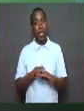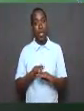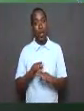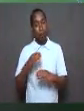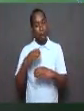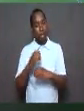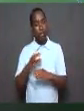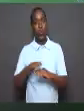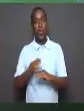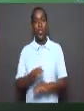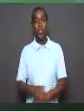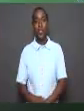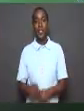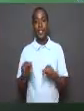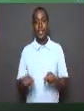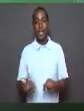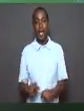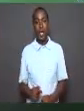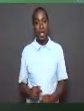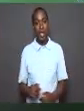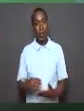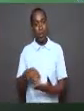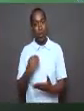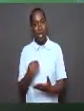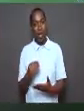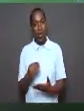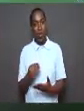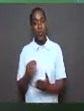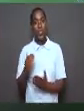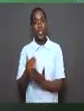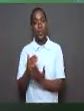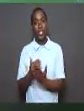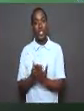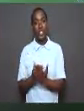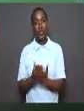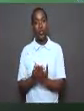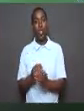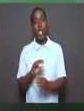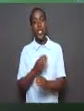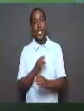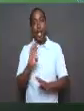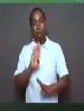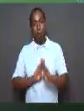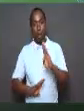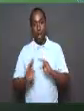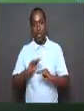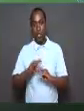microscope. Today, we are starting our lesson on cell